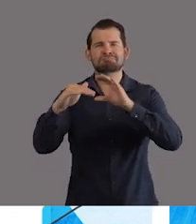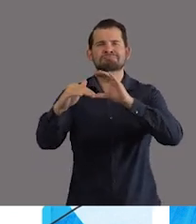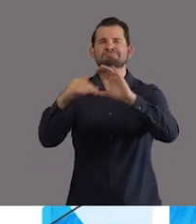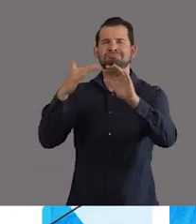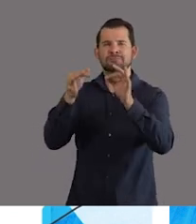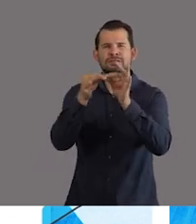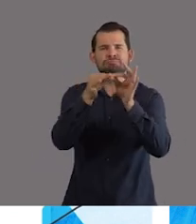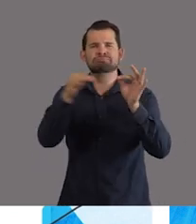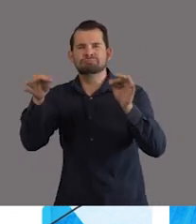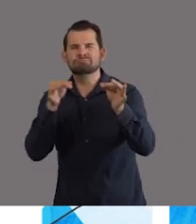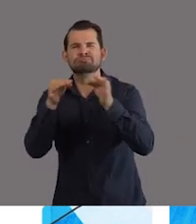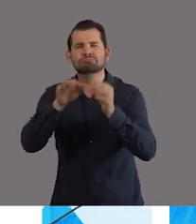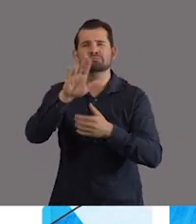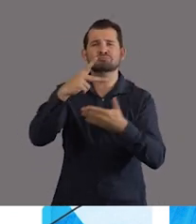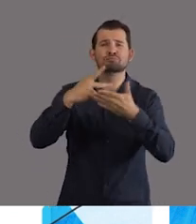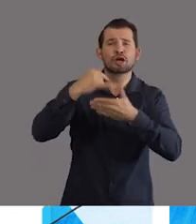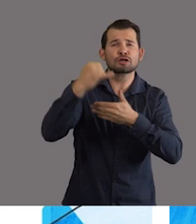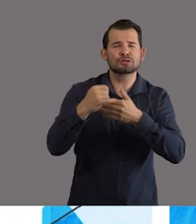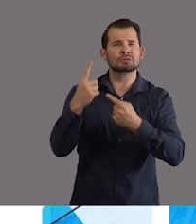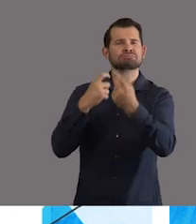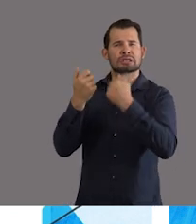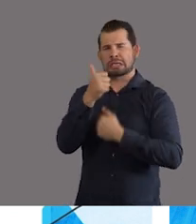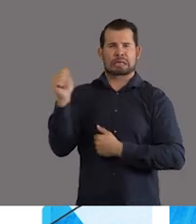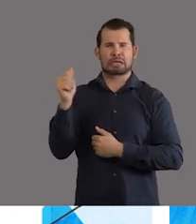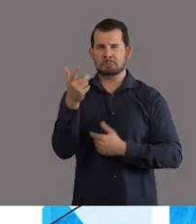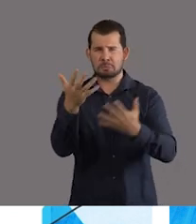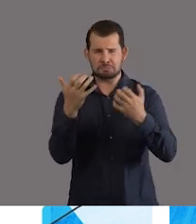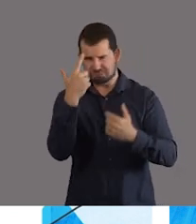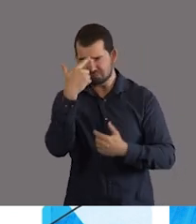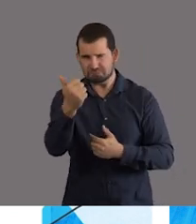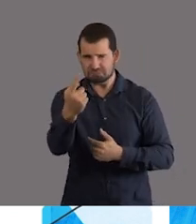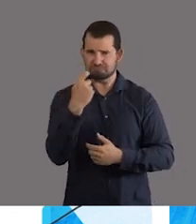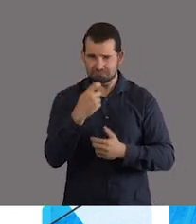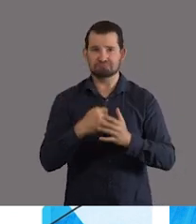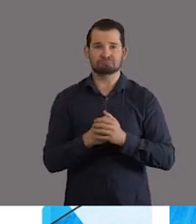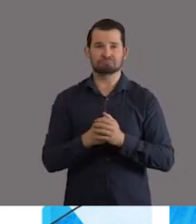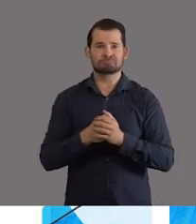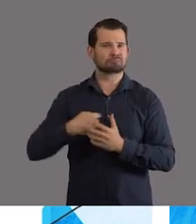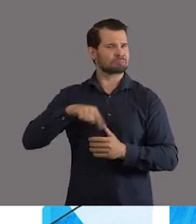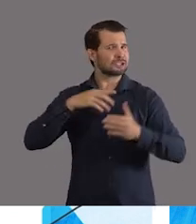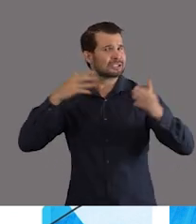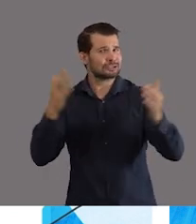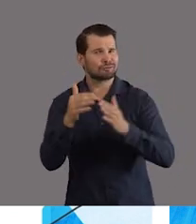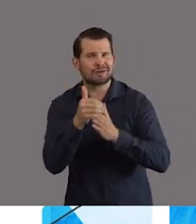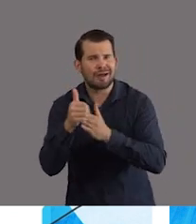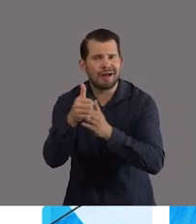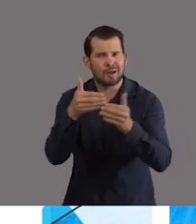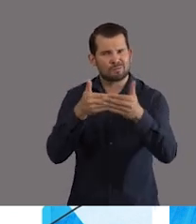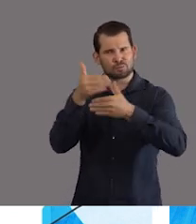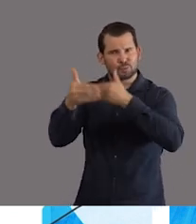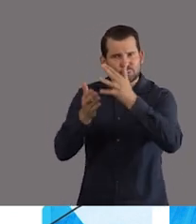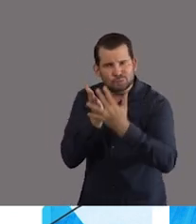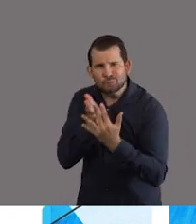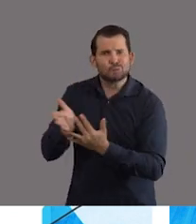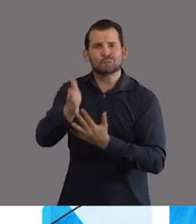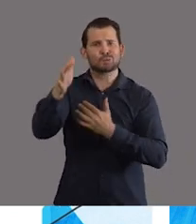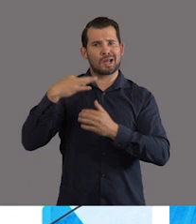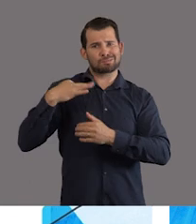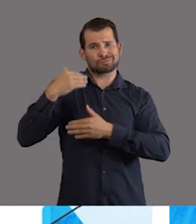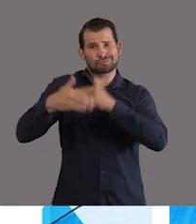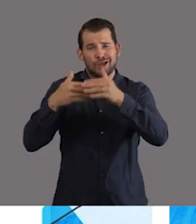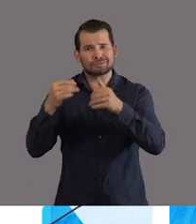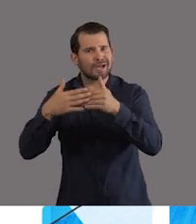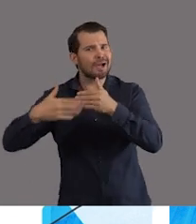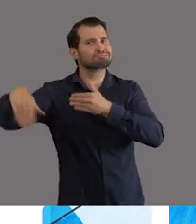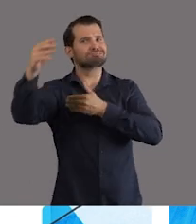Send us a brief description of your project and ask any questions you have. We are here to guide you through the application process and